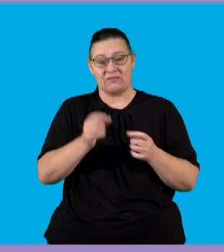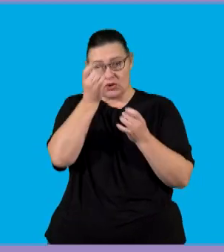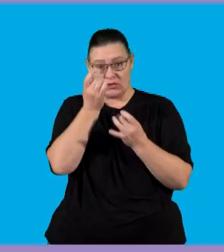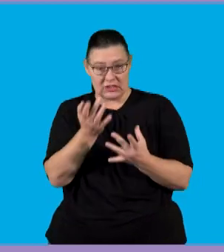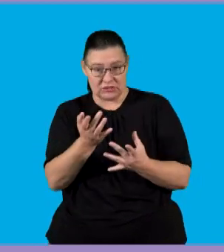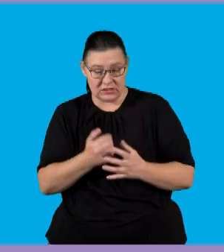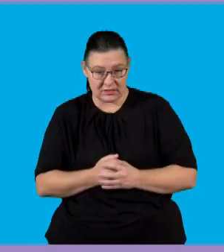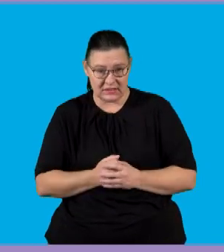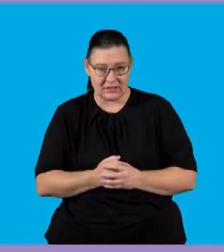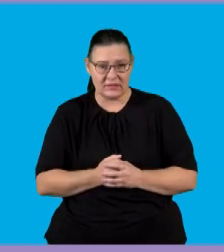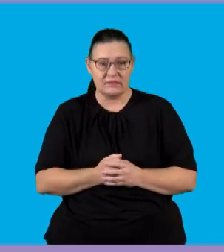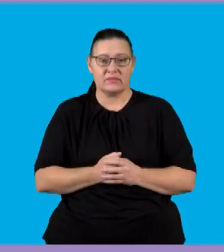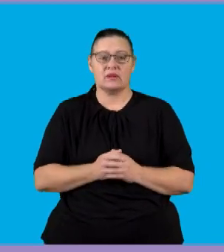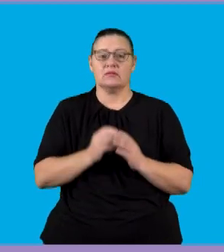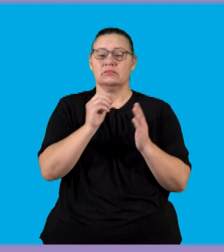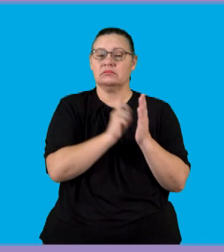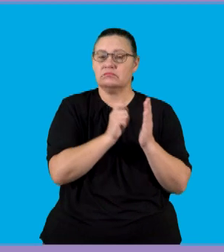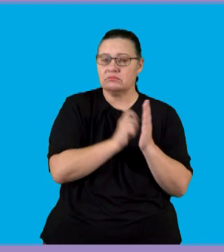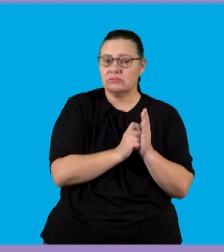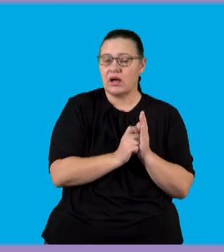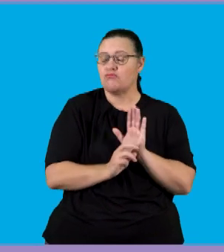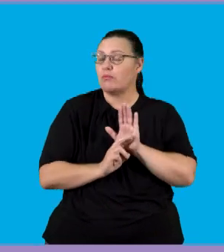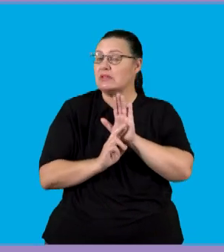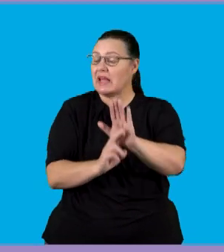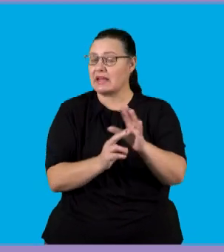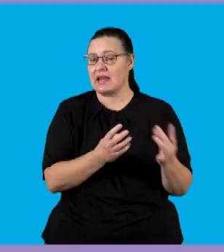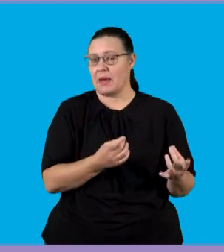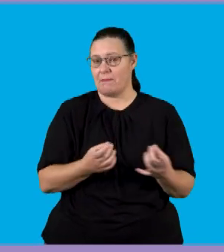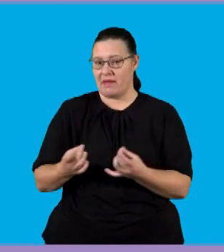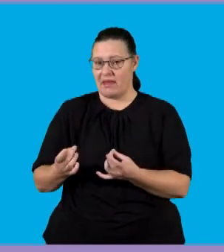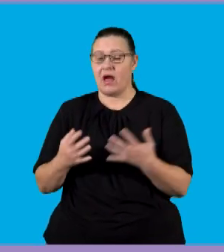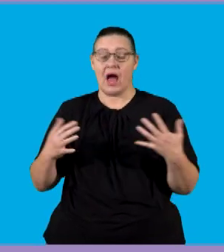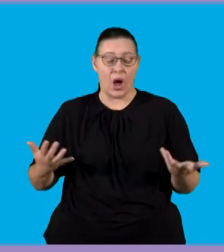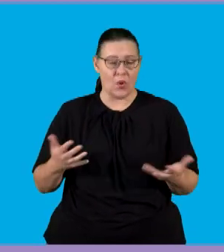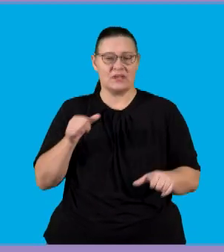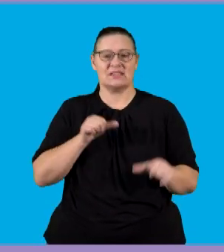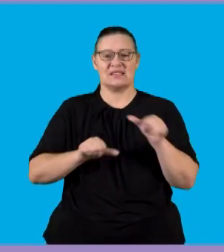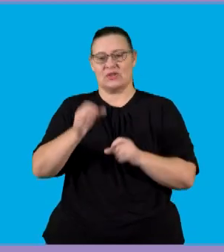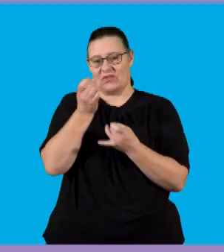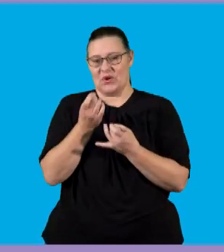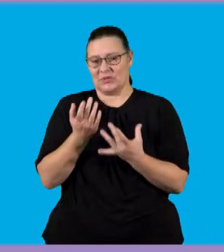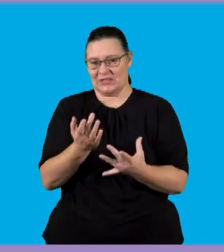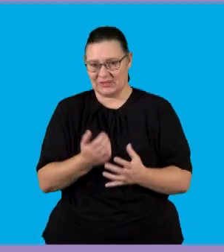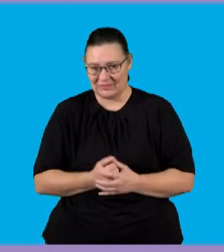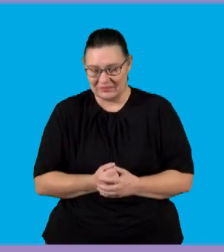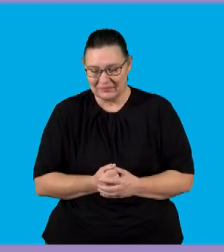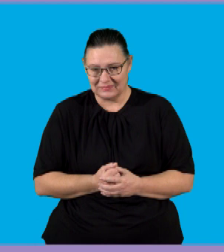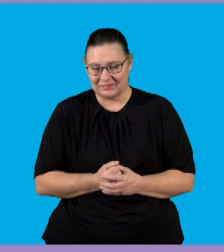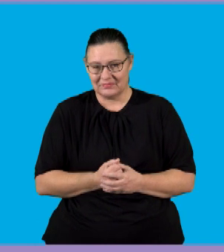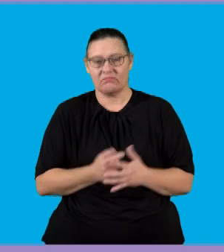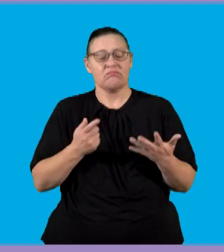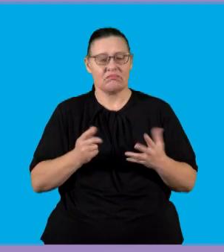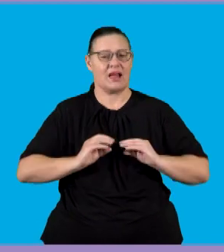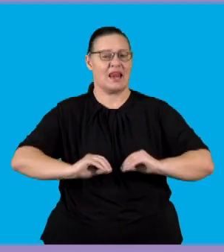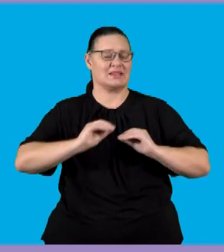scientific notation, write and represent numbers in scientific notation. So that's what